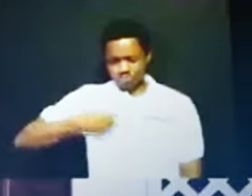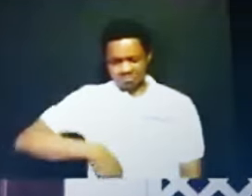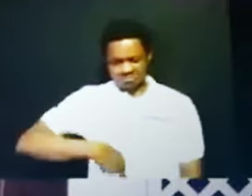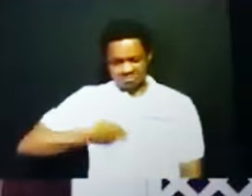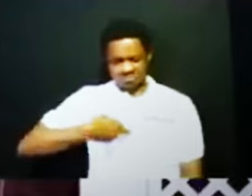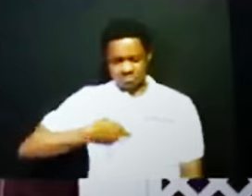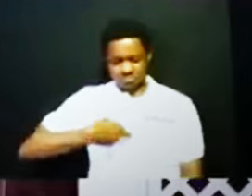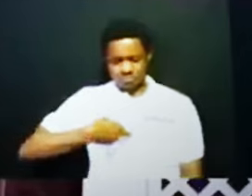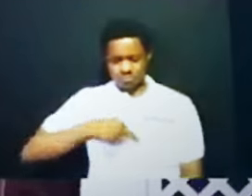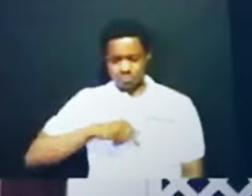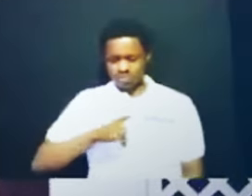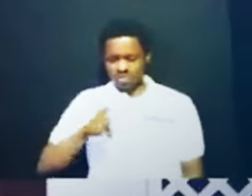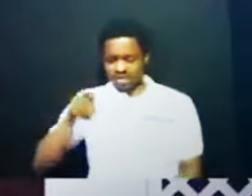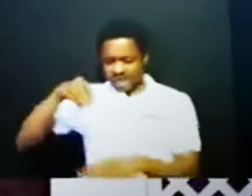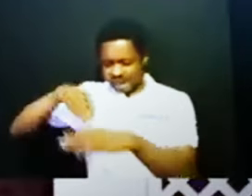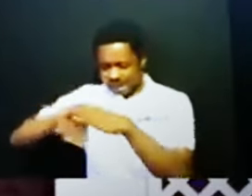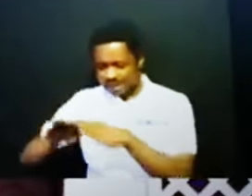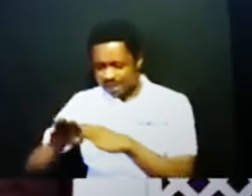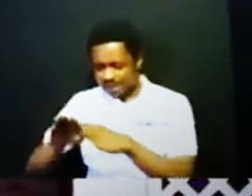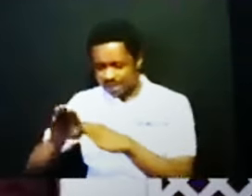spirituality.